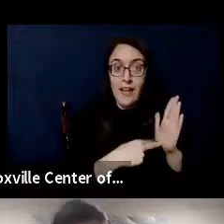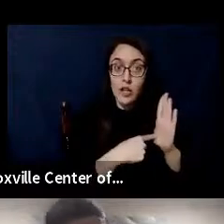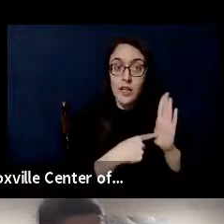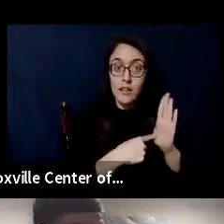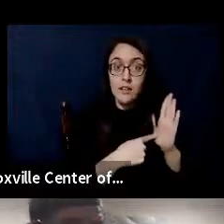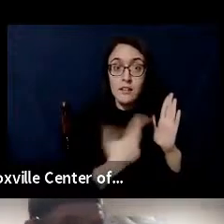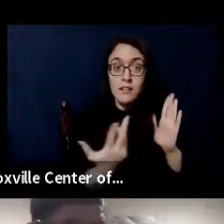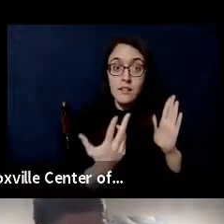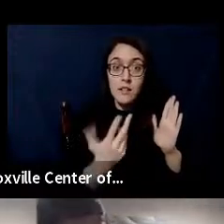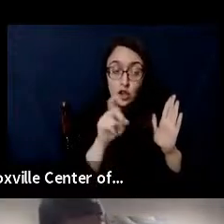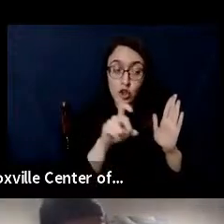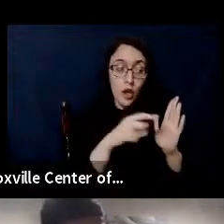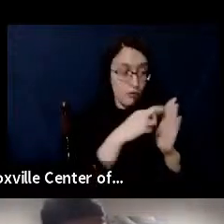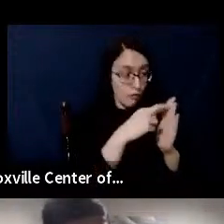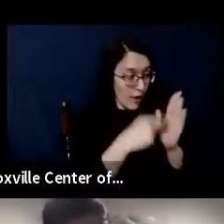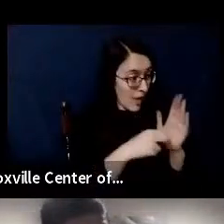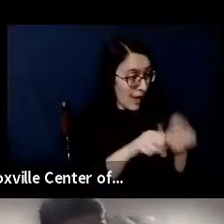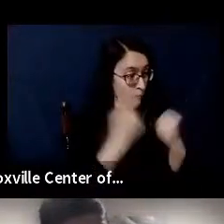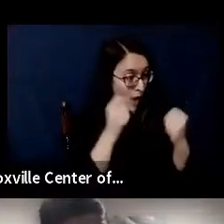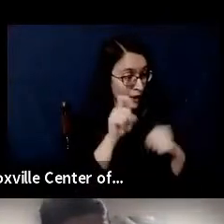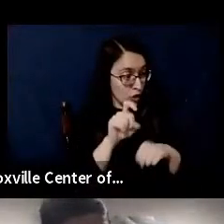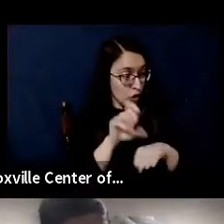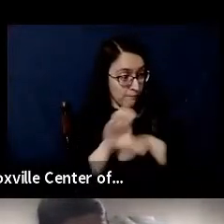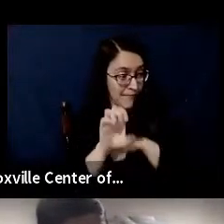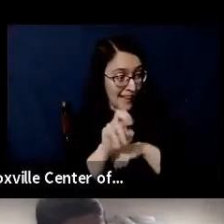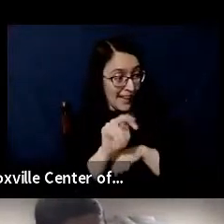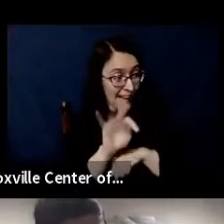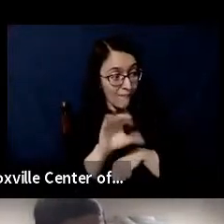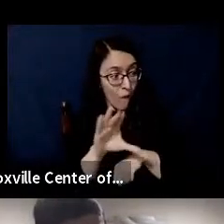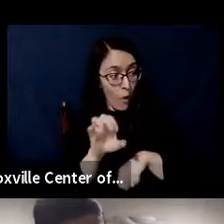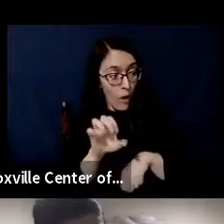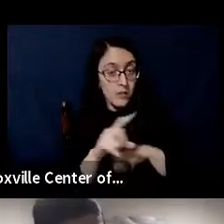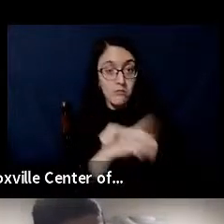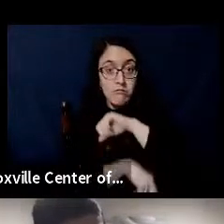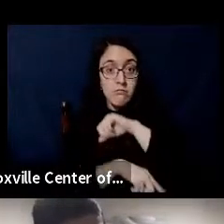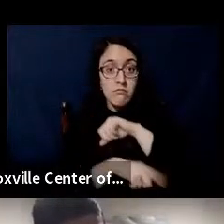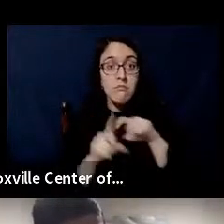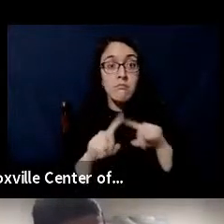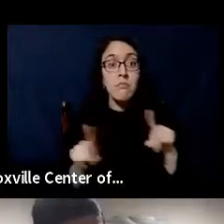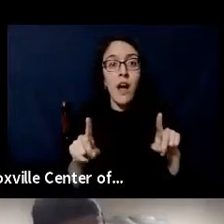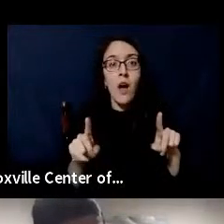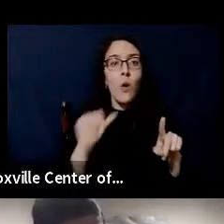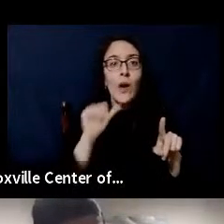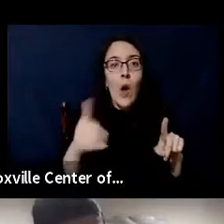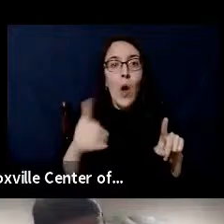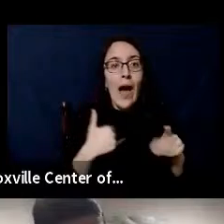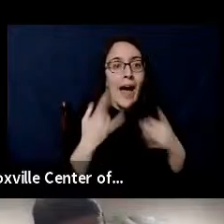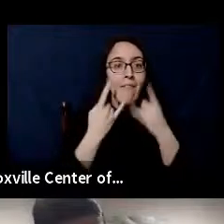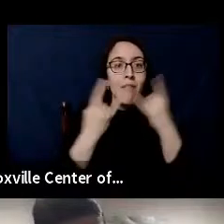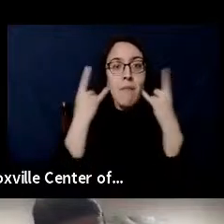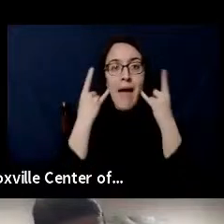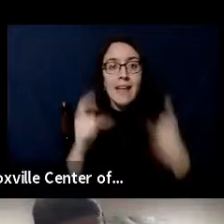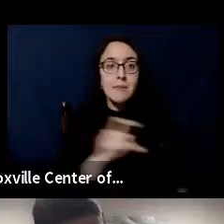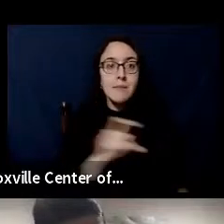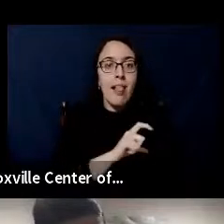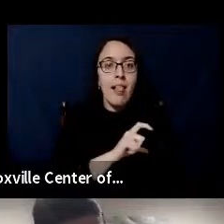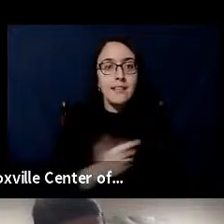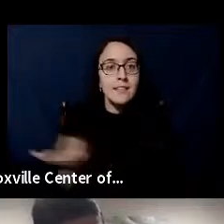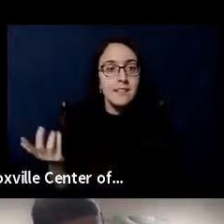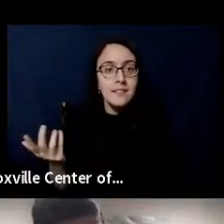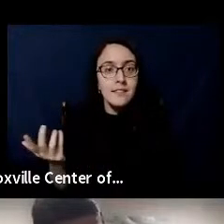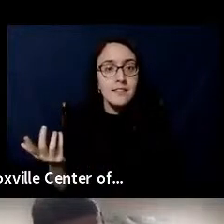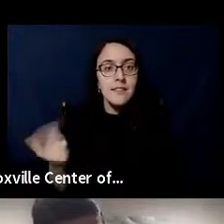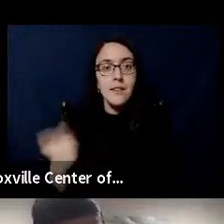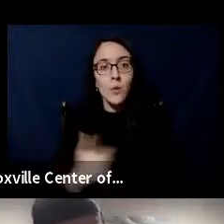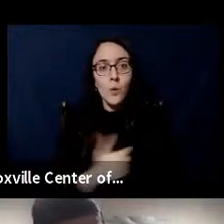Technically, yes, but I mean, we don't have the masked police roaming around Knox County, and we don't want